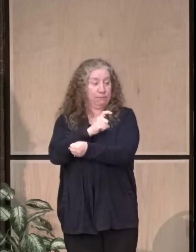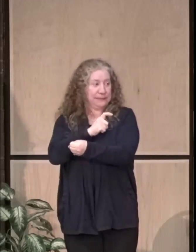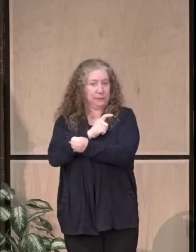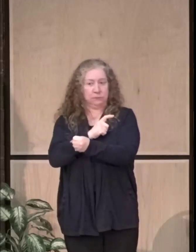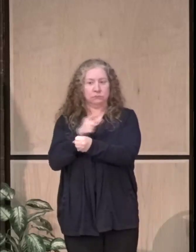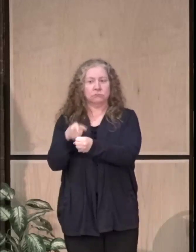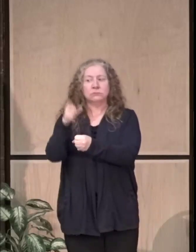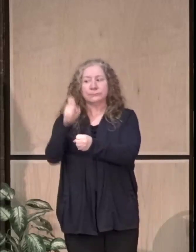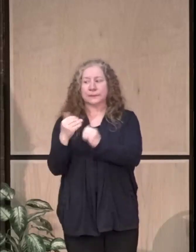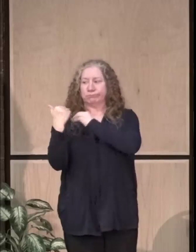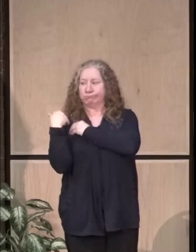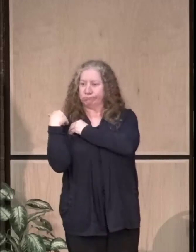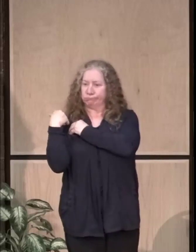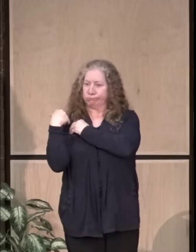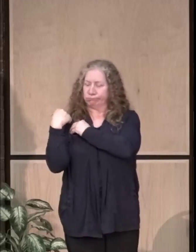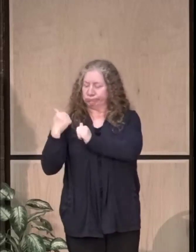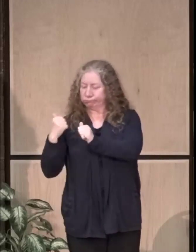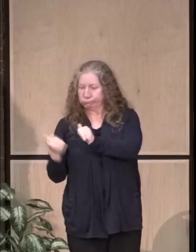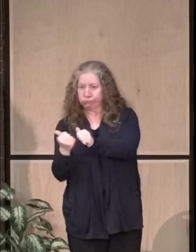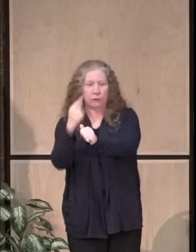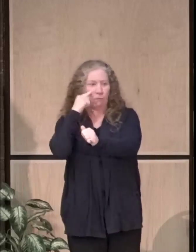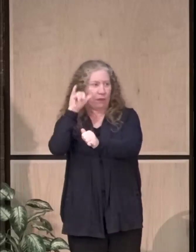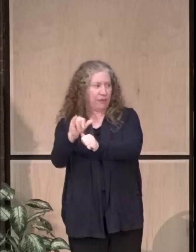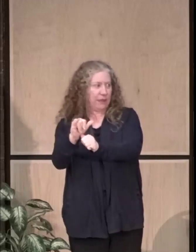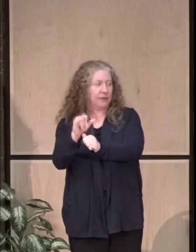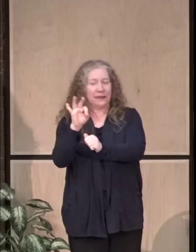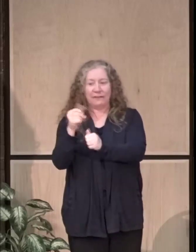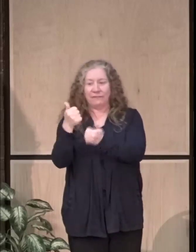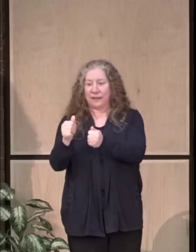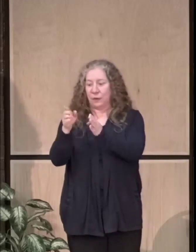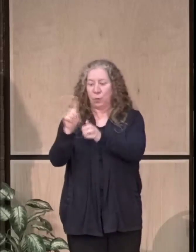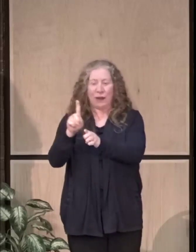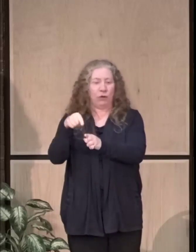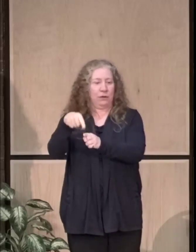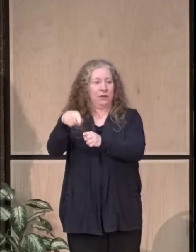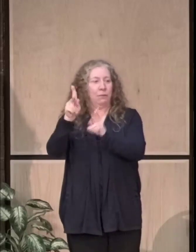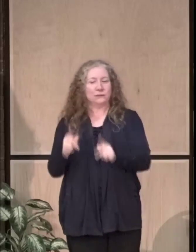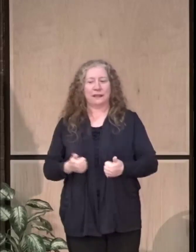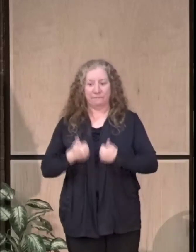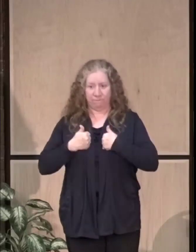needs to be done by local law enforcement of the jurisdiction of where the person lives.